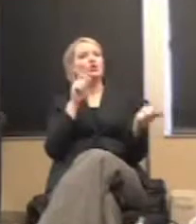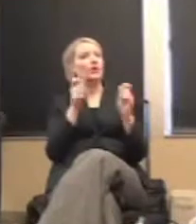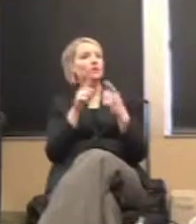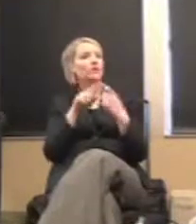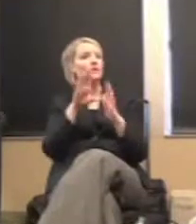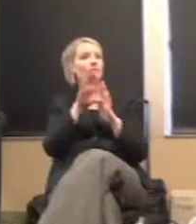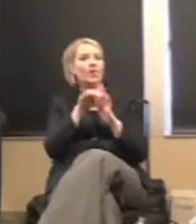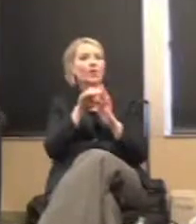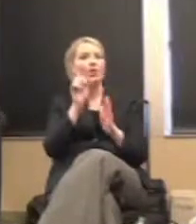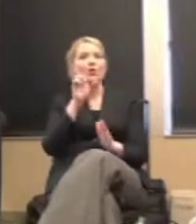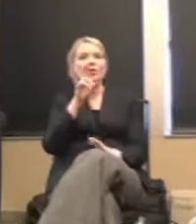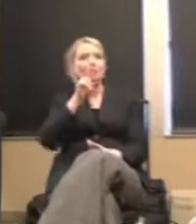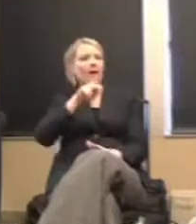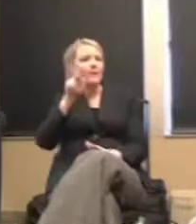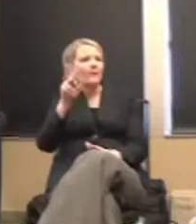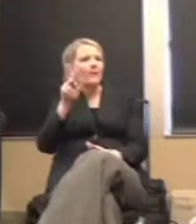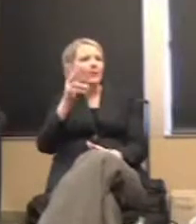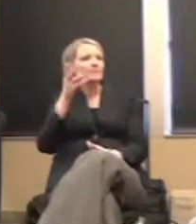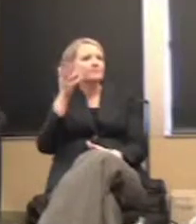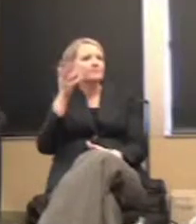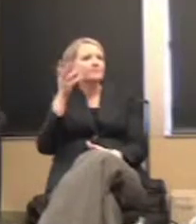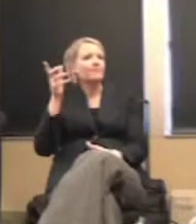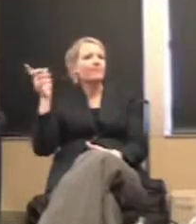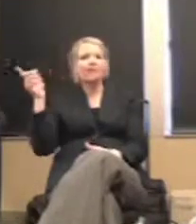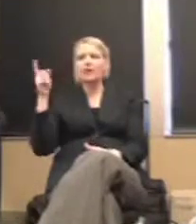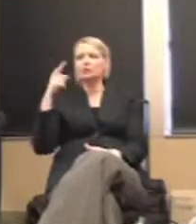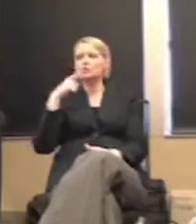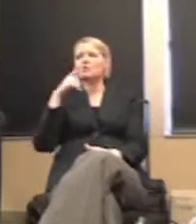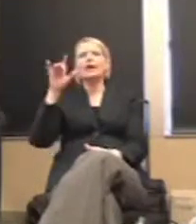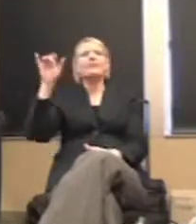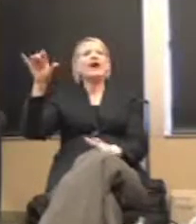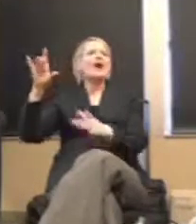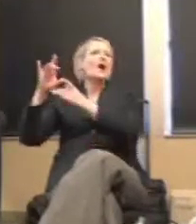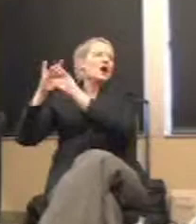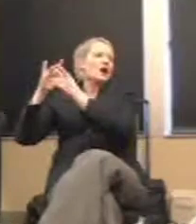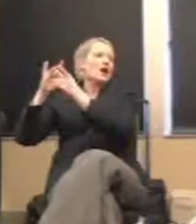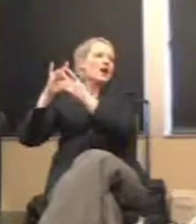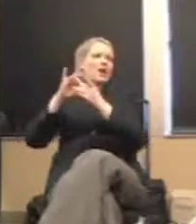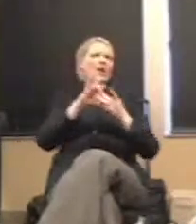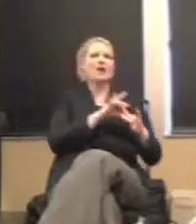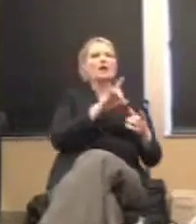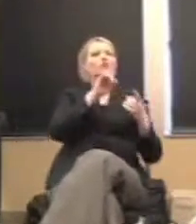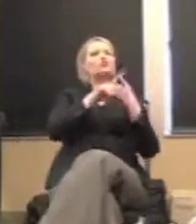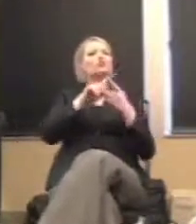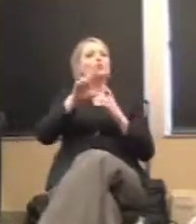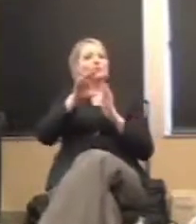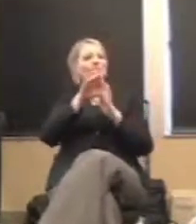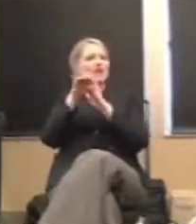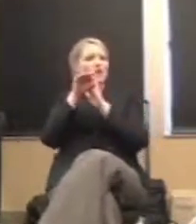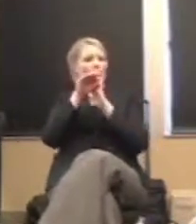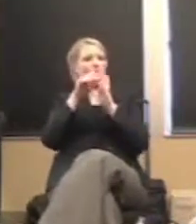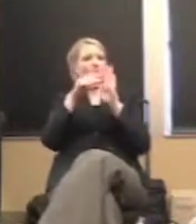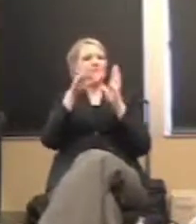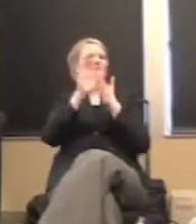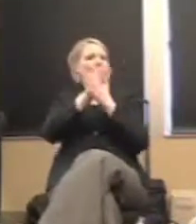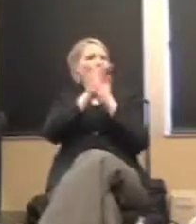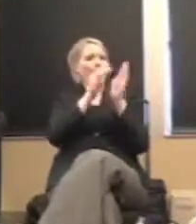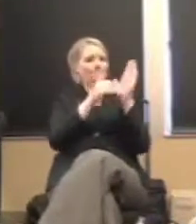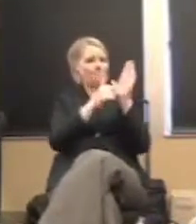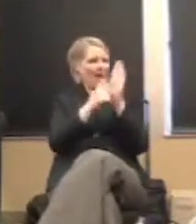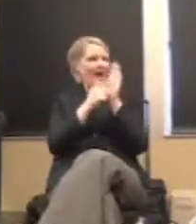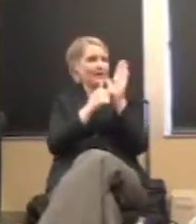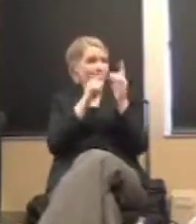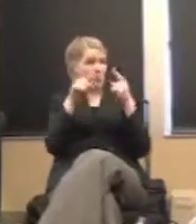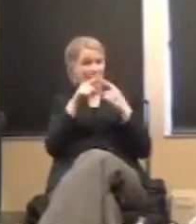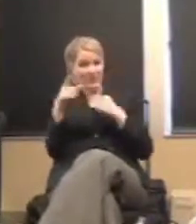PowerPoint or something like that. I was going to say that really ties so well to video modeling. Because Absolutely. when they like that technology, you